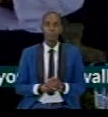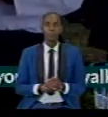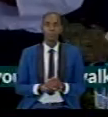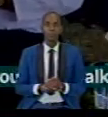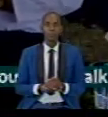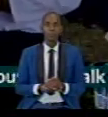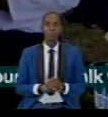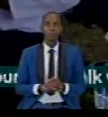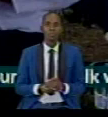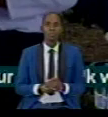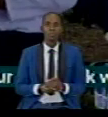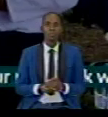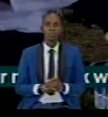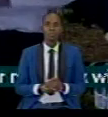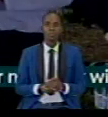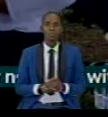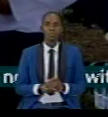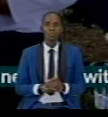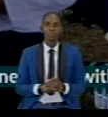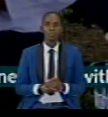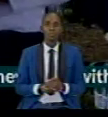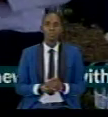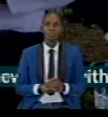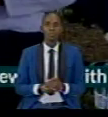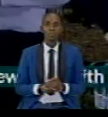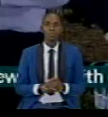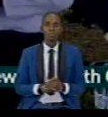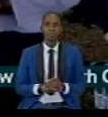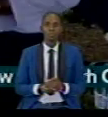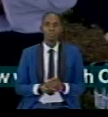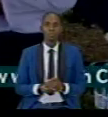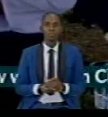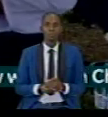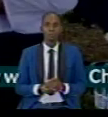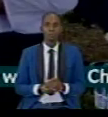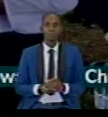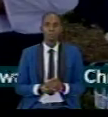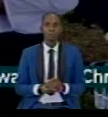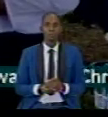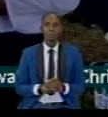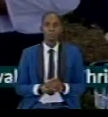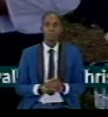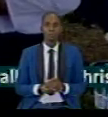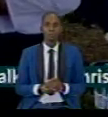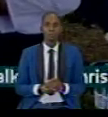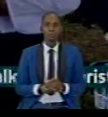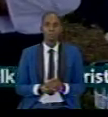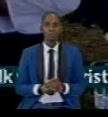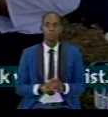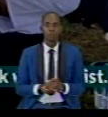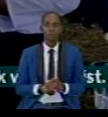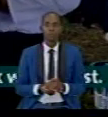you are finished the right hand side please let's come and wave your hand at me I'm not seeing any hand right